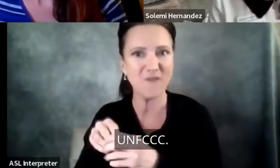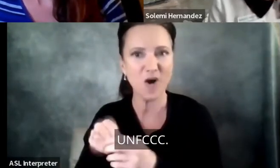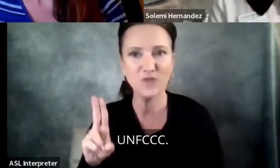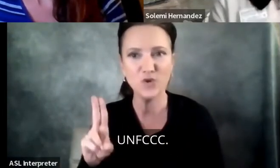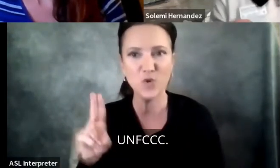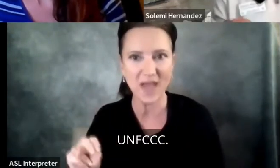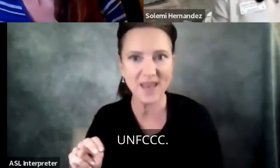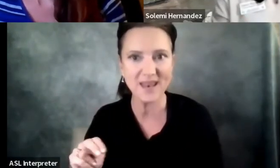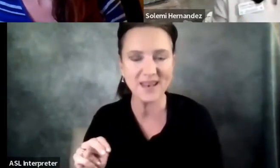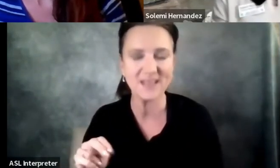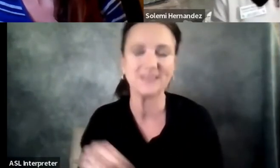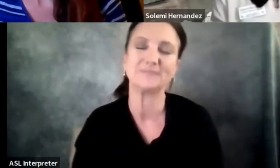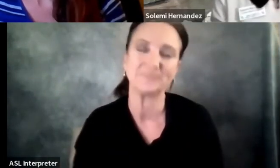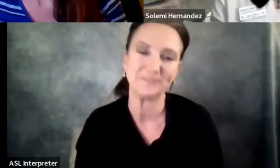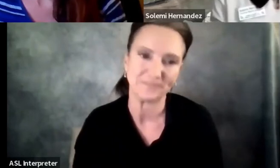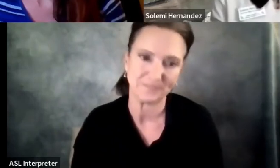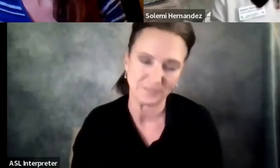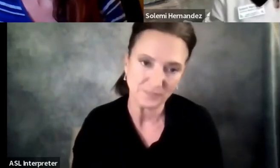UNFCCC.